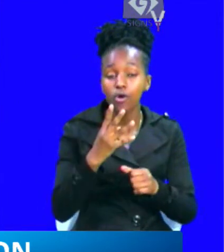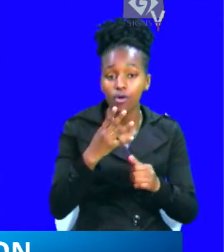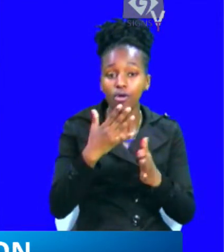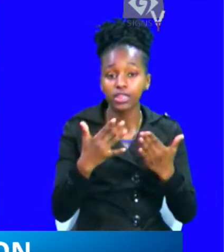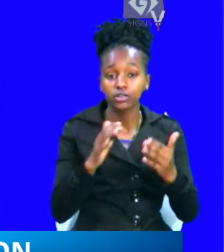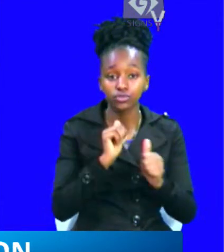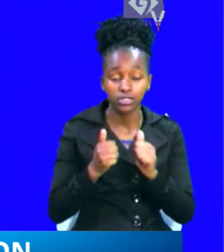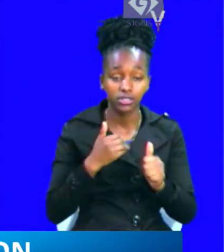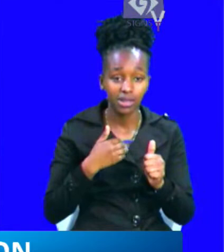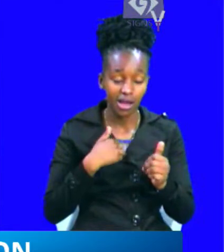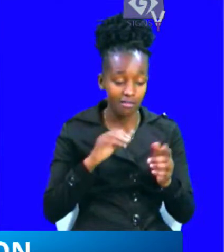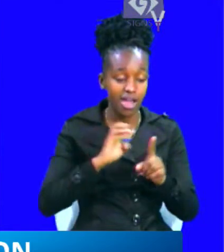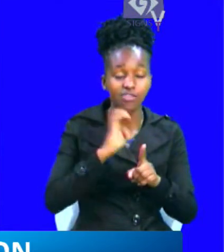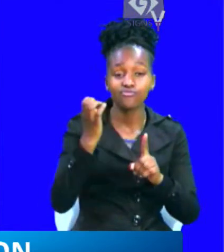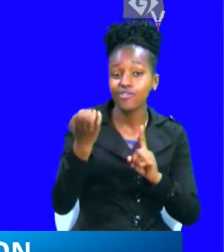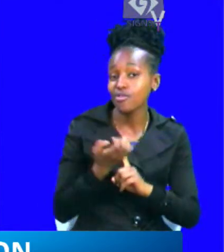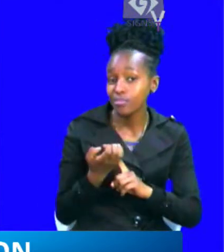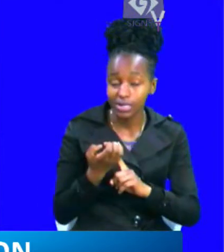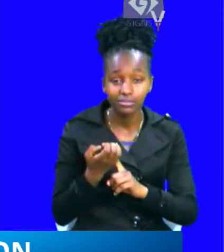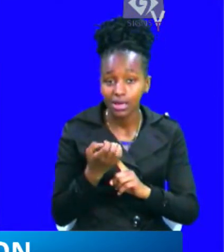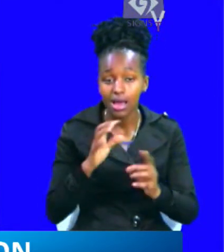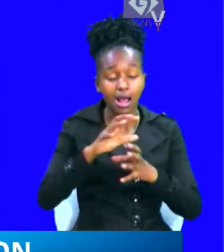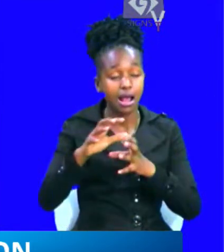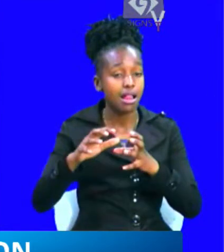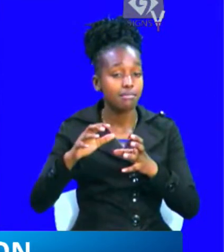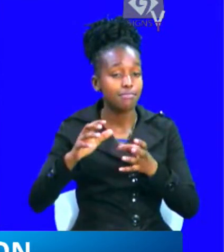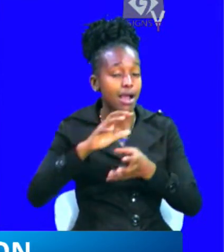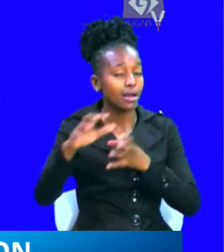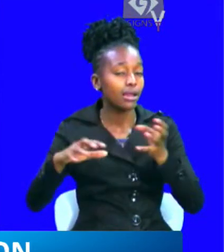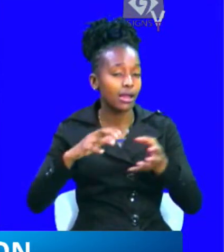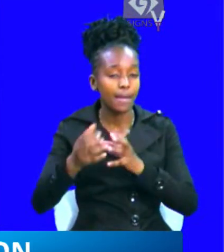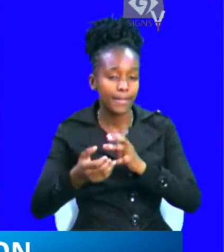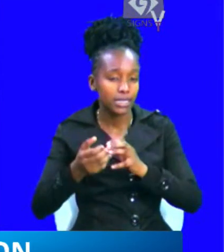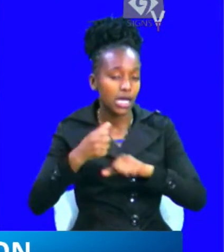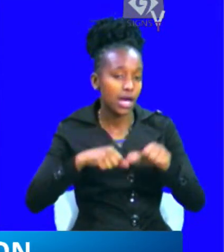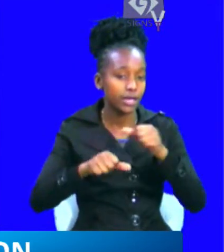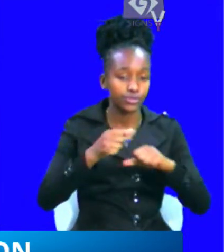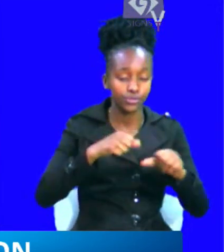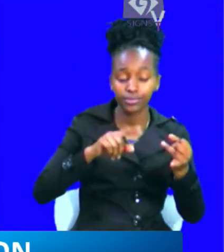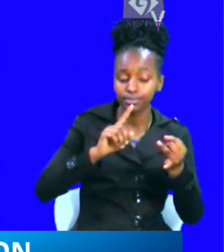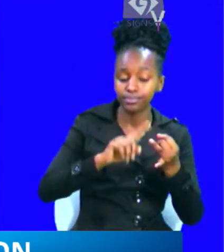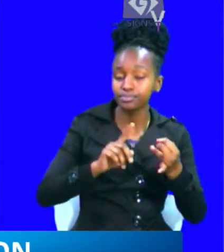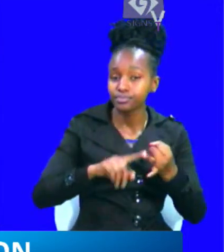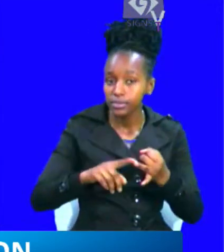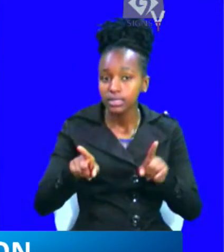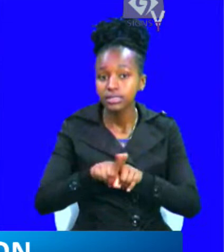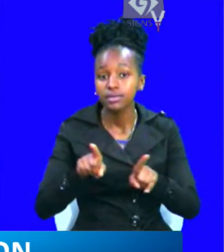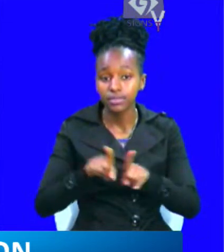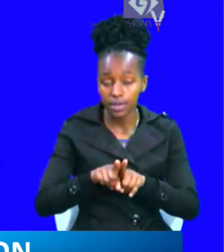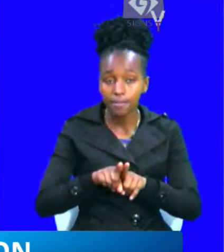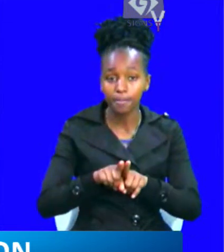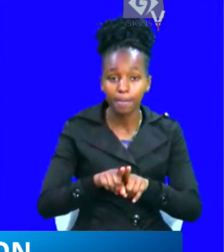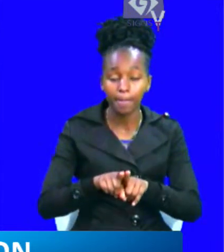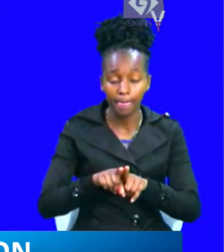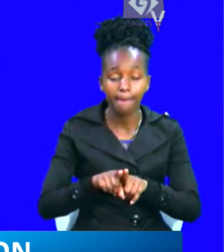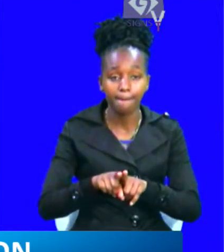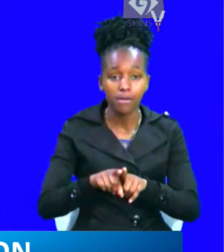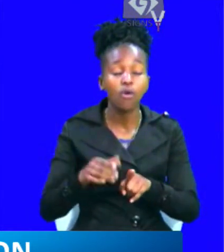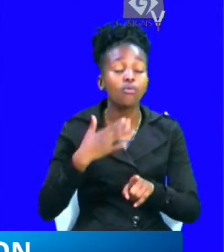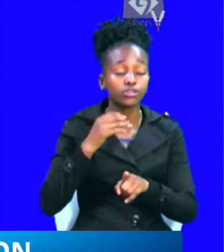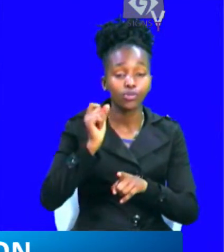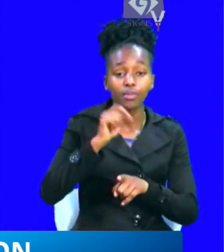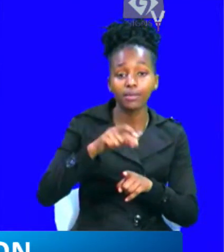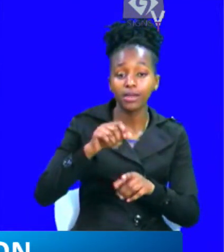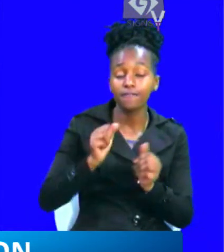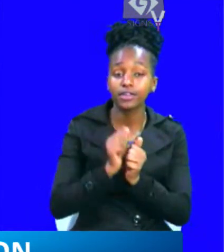include environment and climate action, and they are a part of the president's call to plant over 15